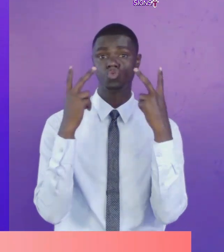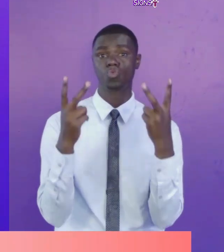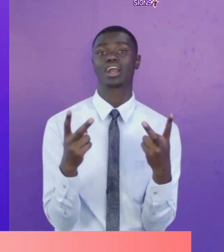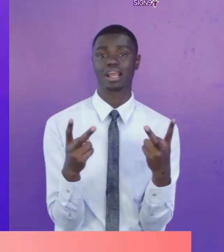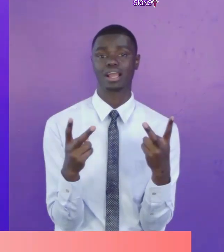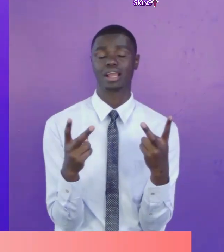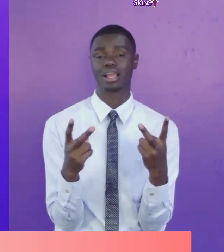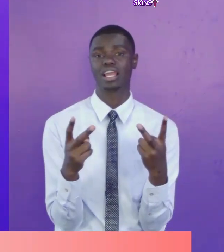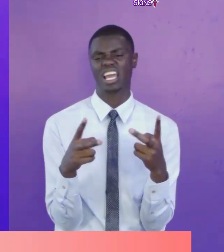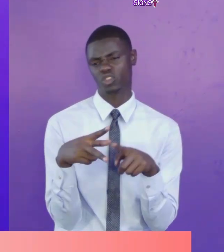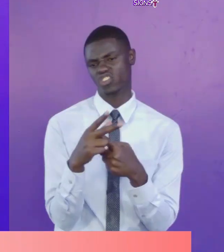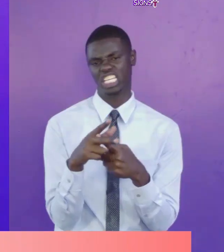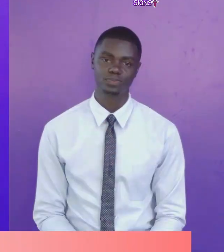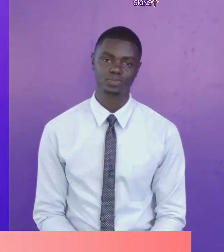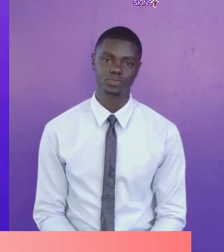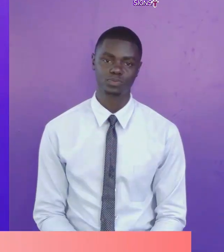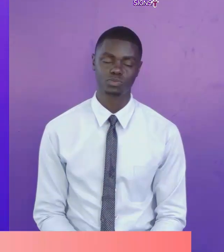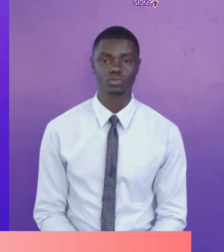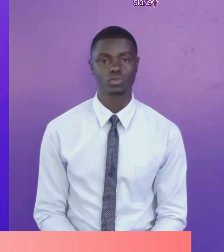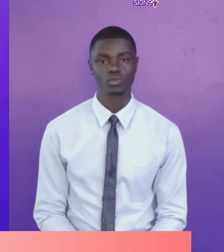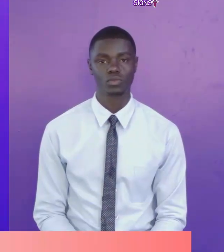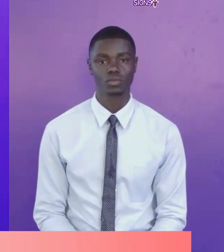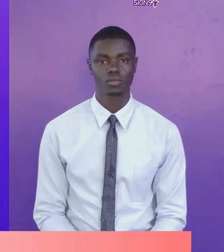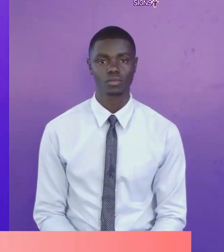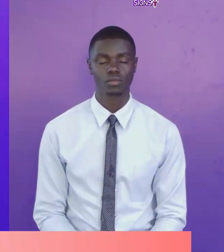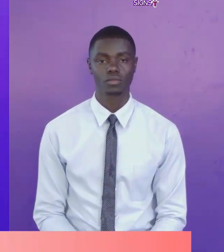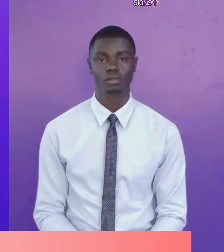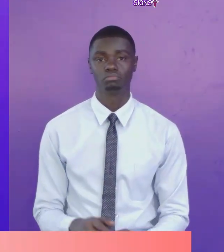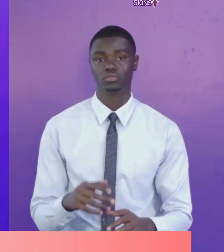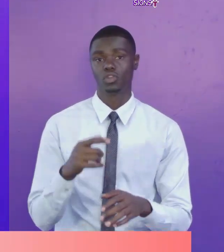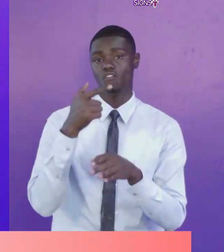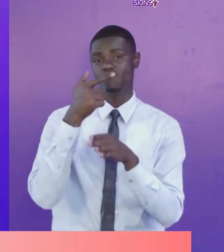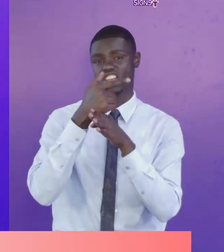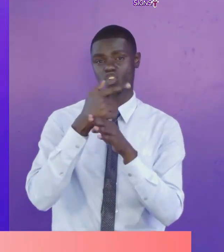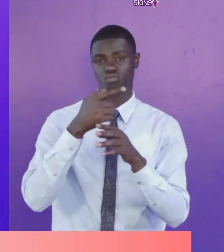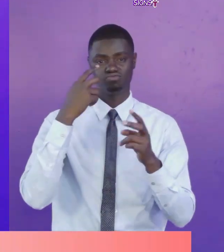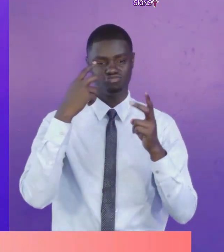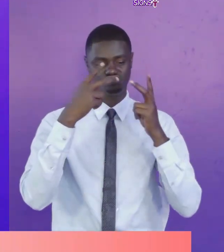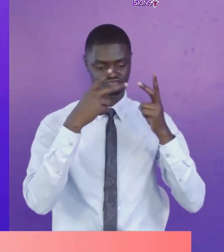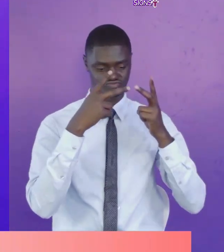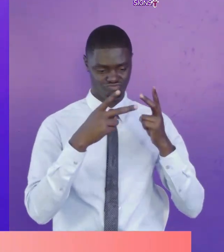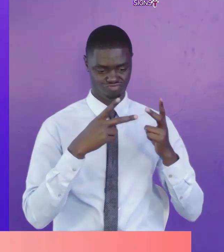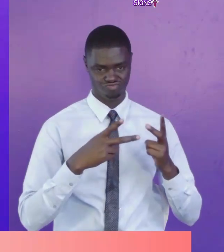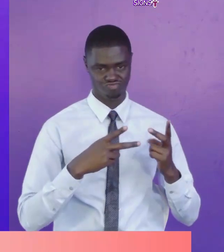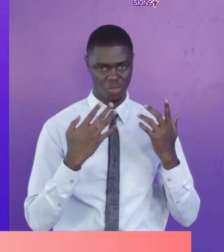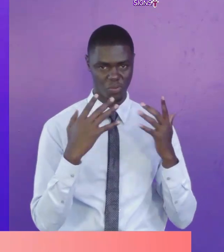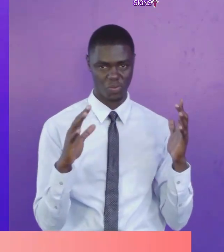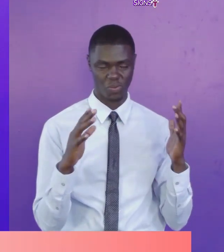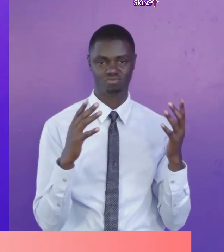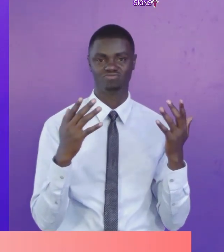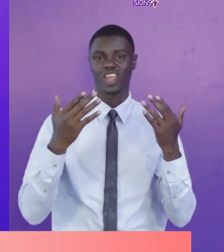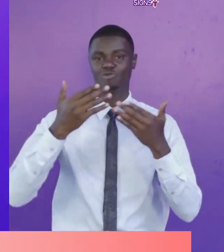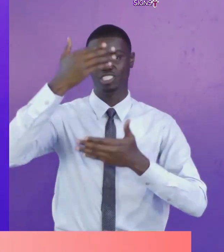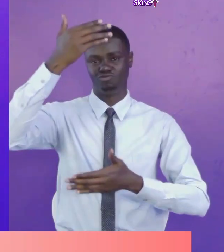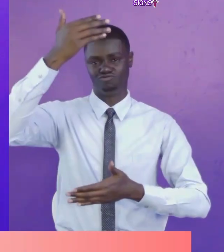at that defense area. After watching those highlights, I think we will have to end it